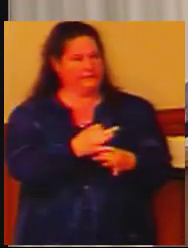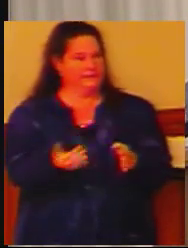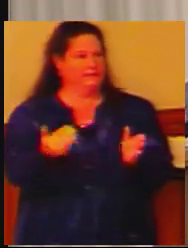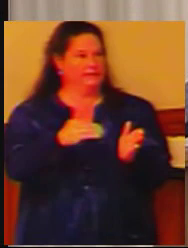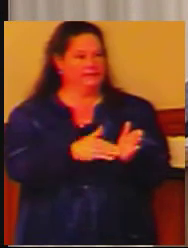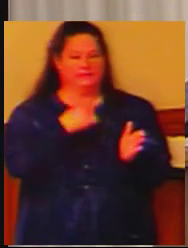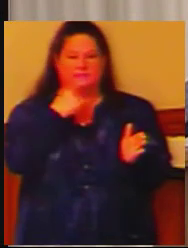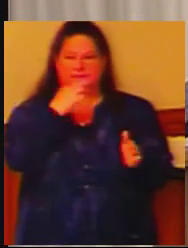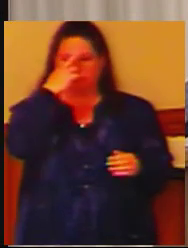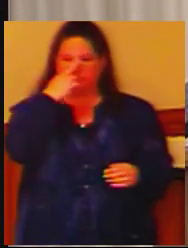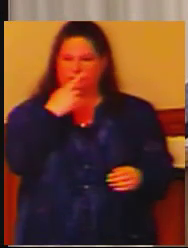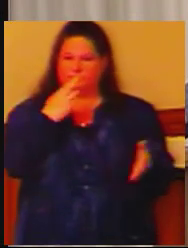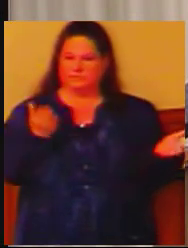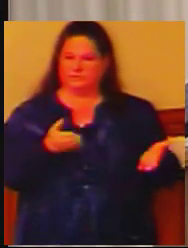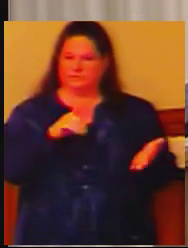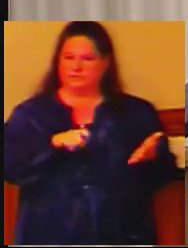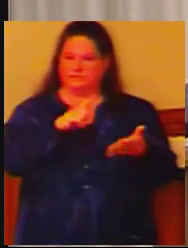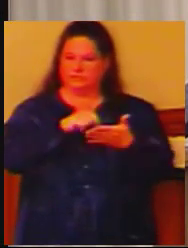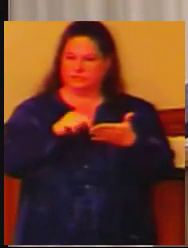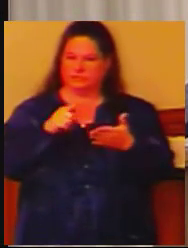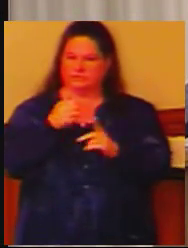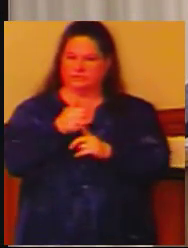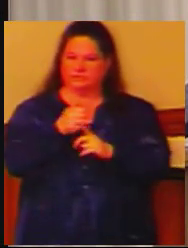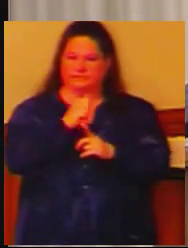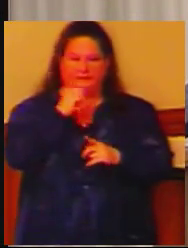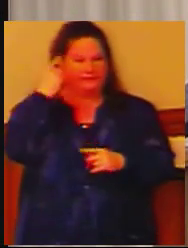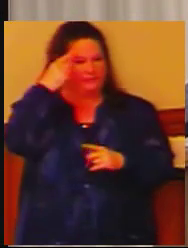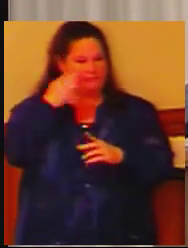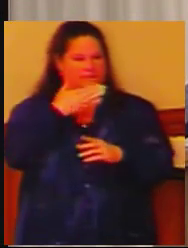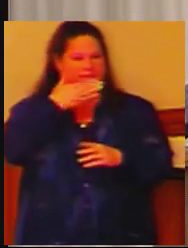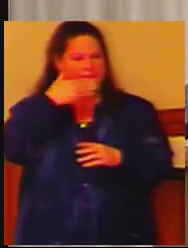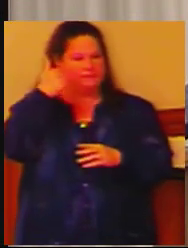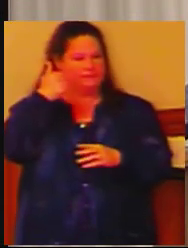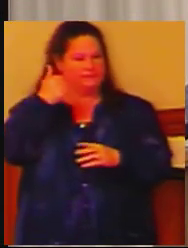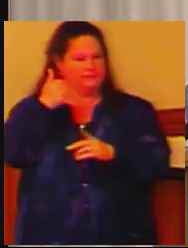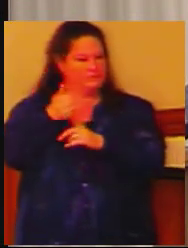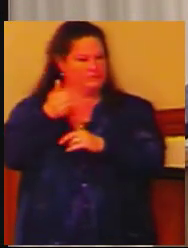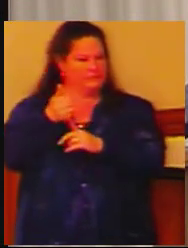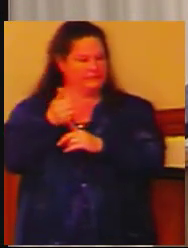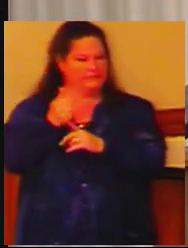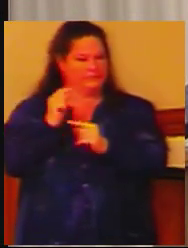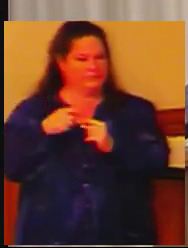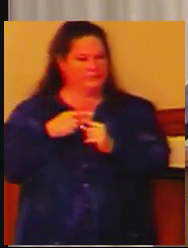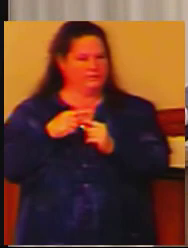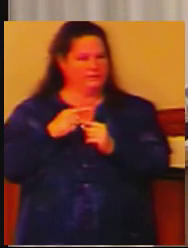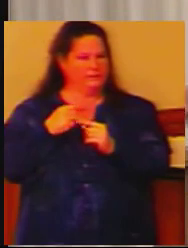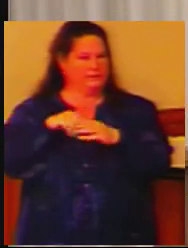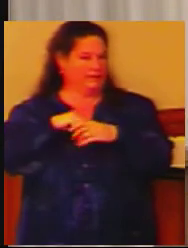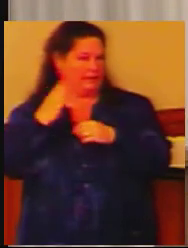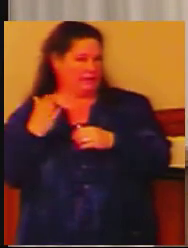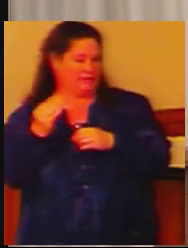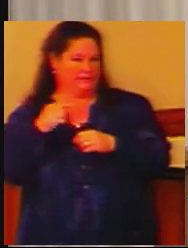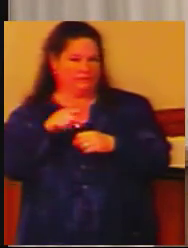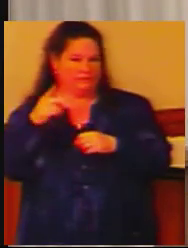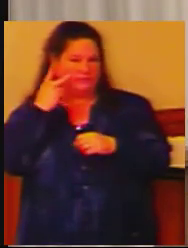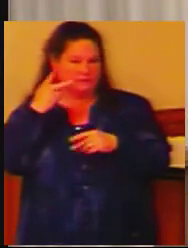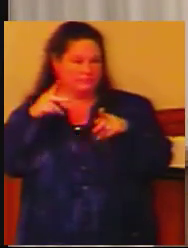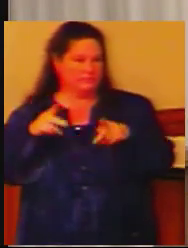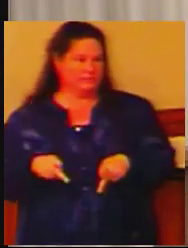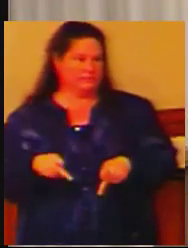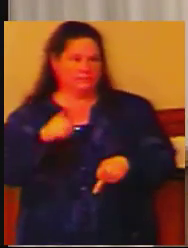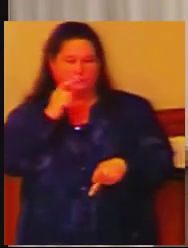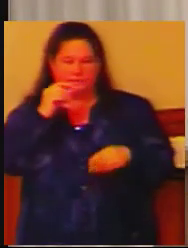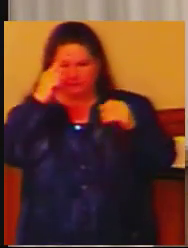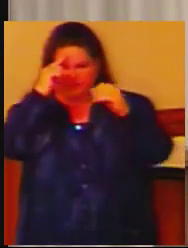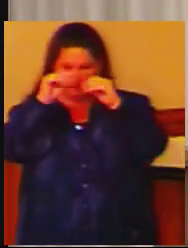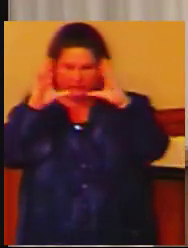us in Romans here to check yourself. Don't think too highly of yourself when you're out and about and you see somebody that